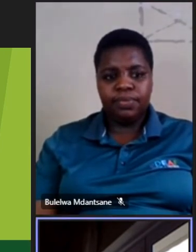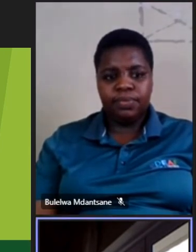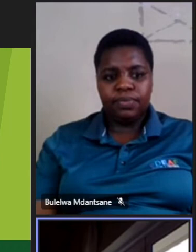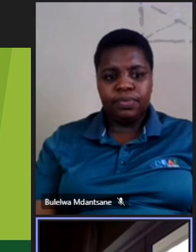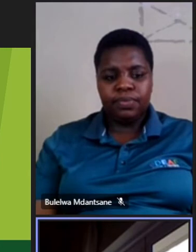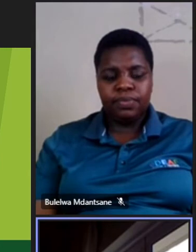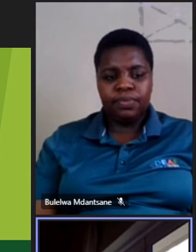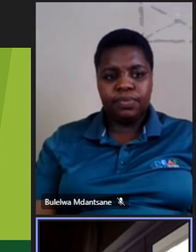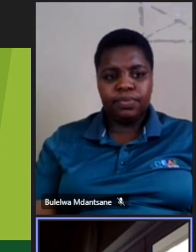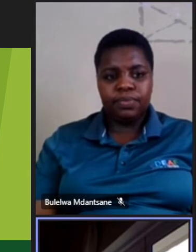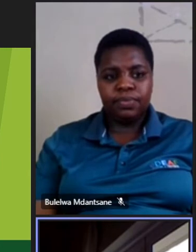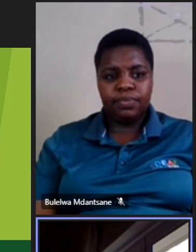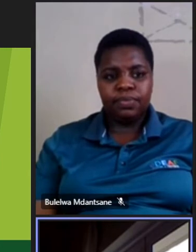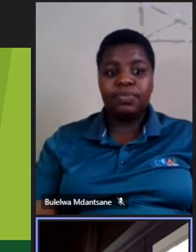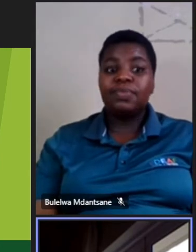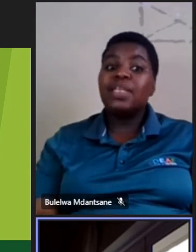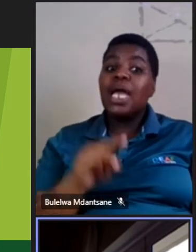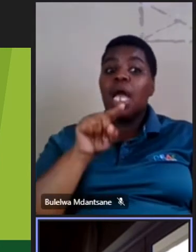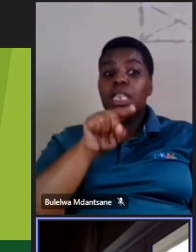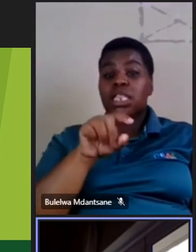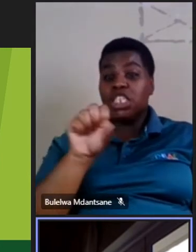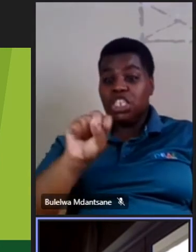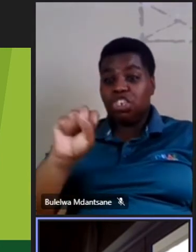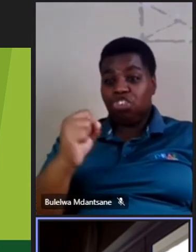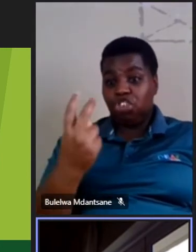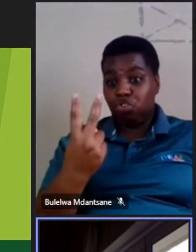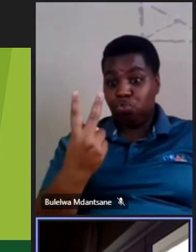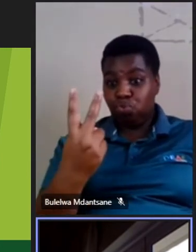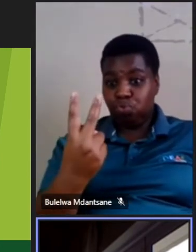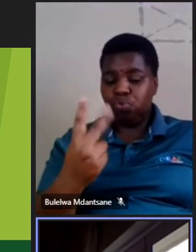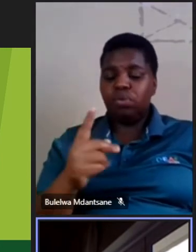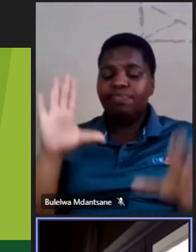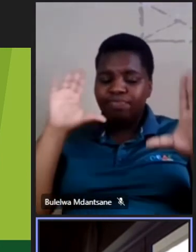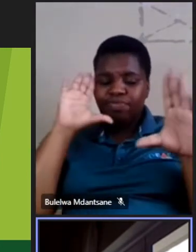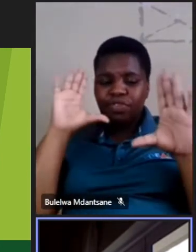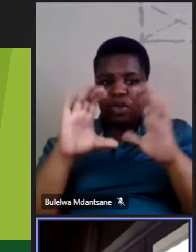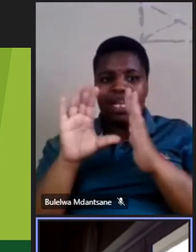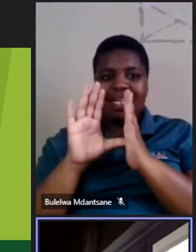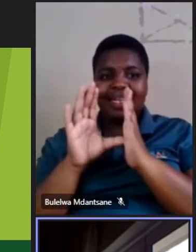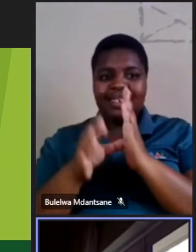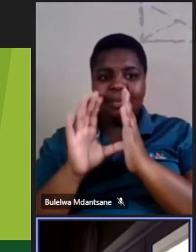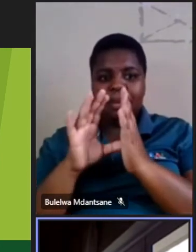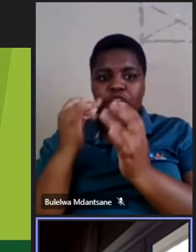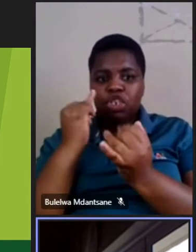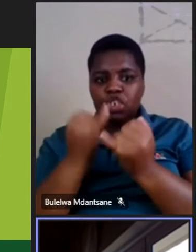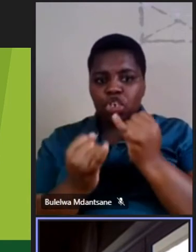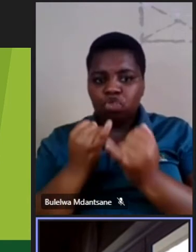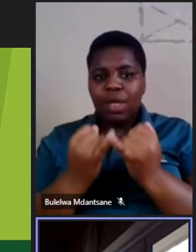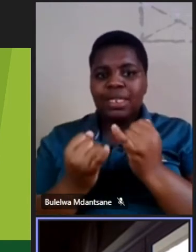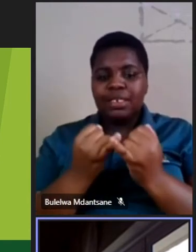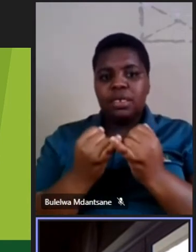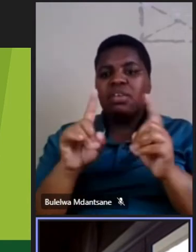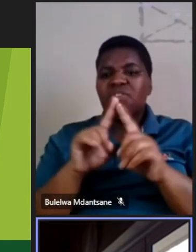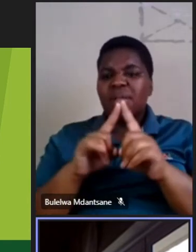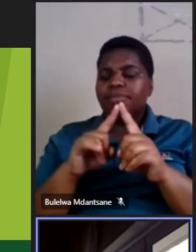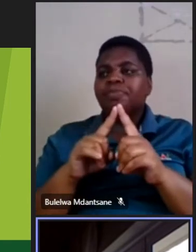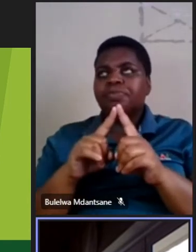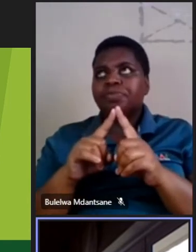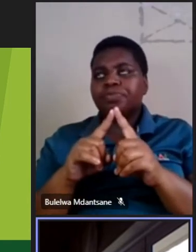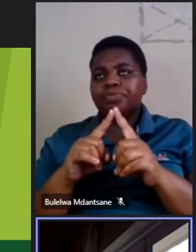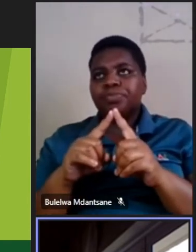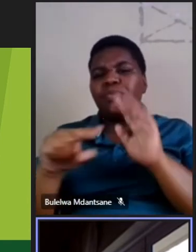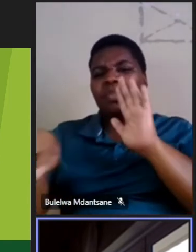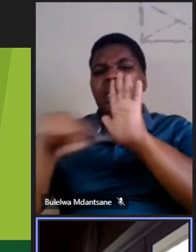So this session focused on disability and sexuality versus stigma.